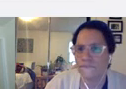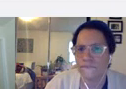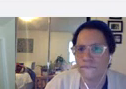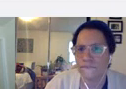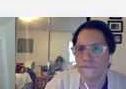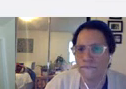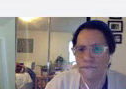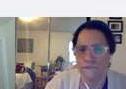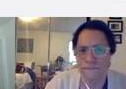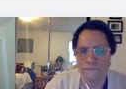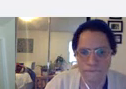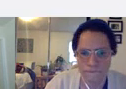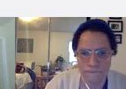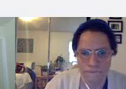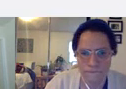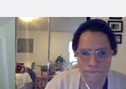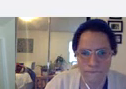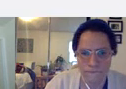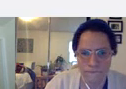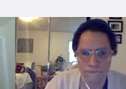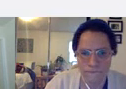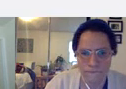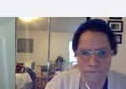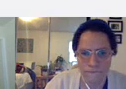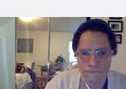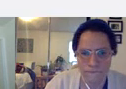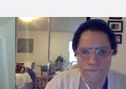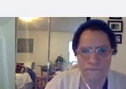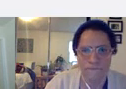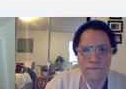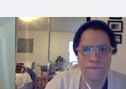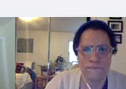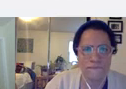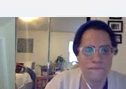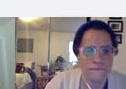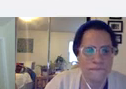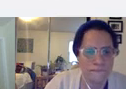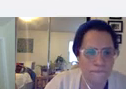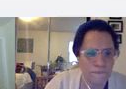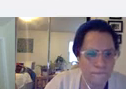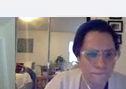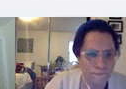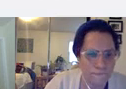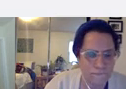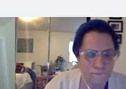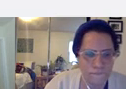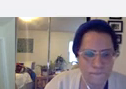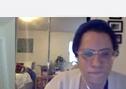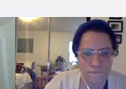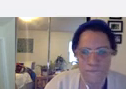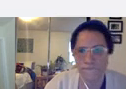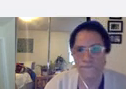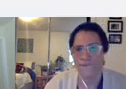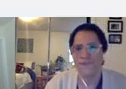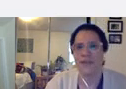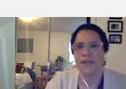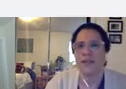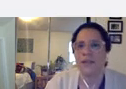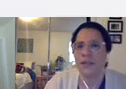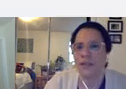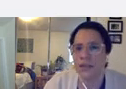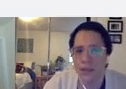have any more input on this, I'll come up with a much more entertaining exercise for